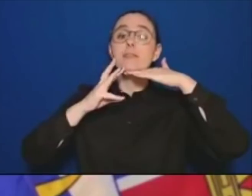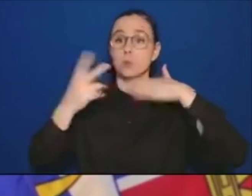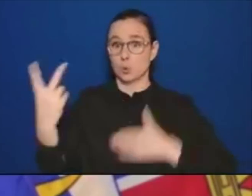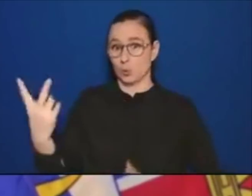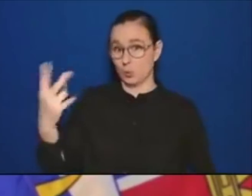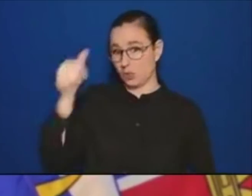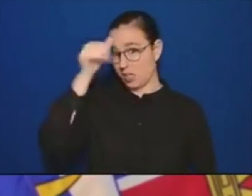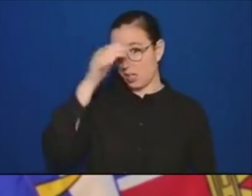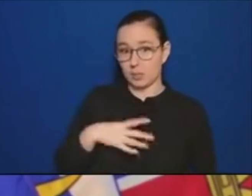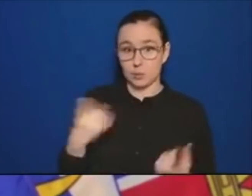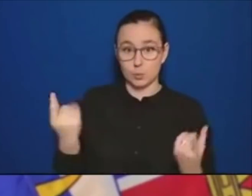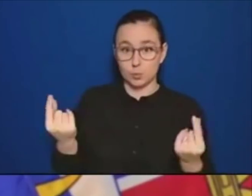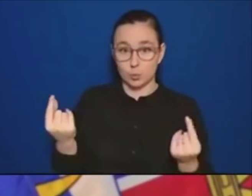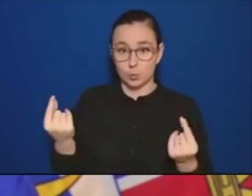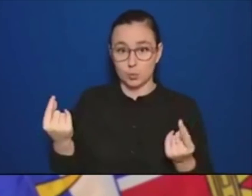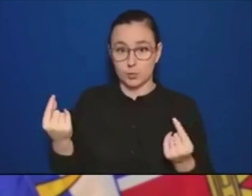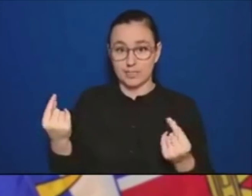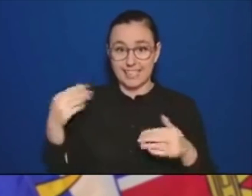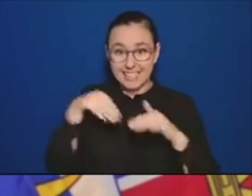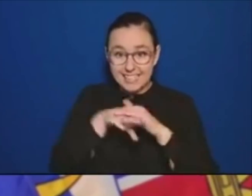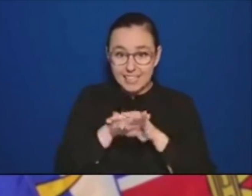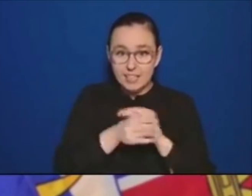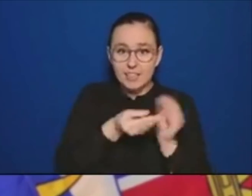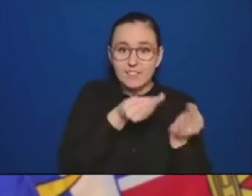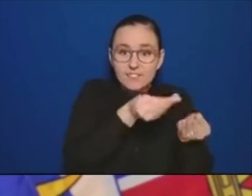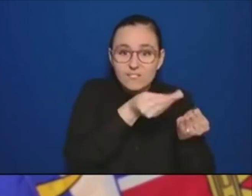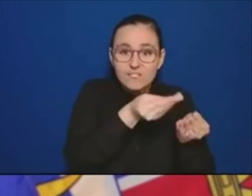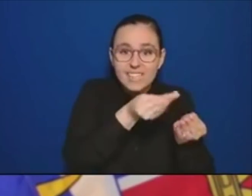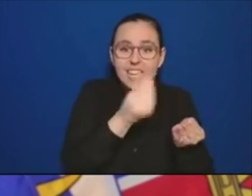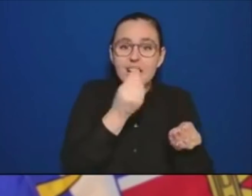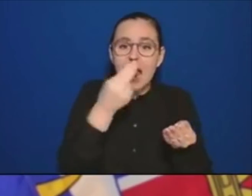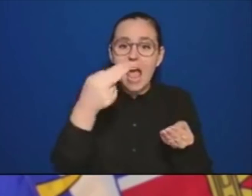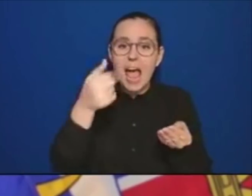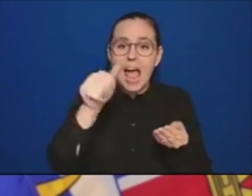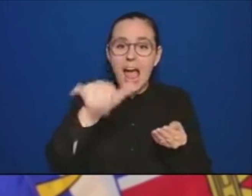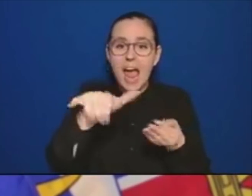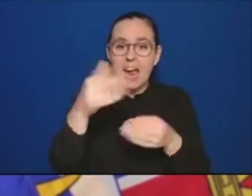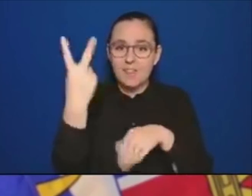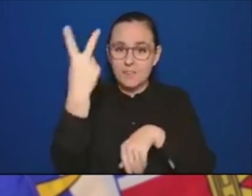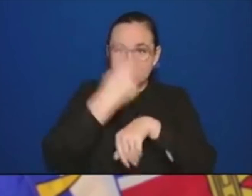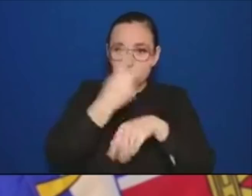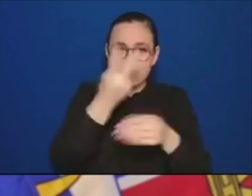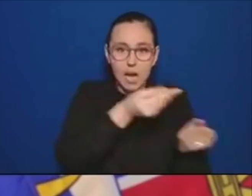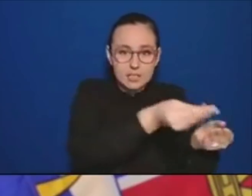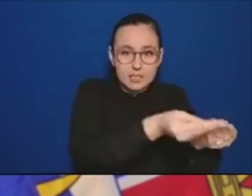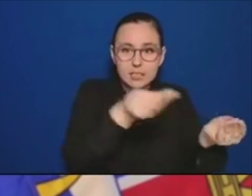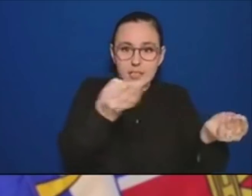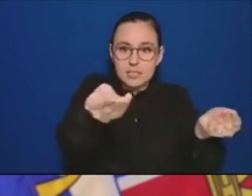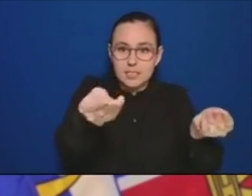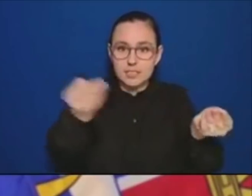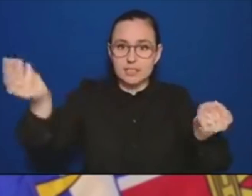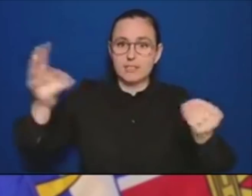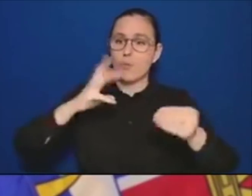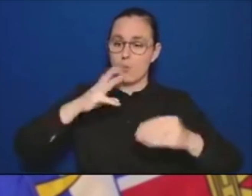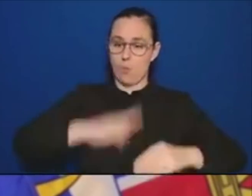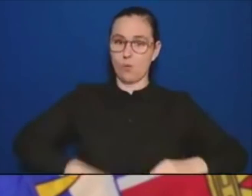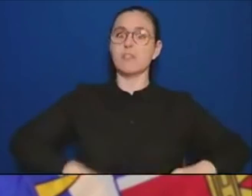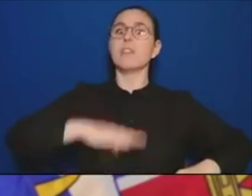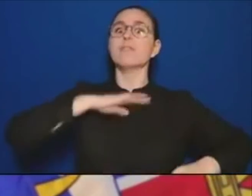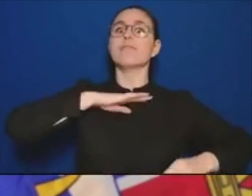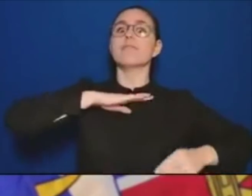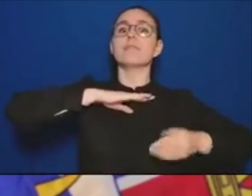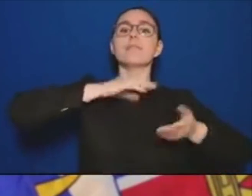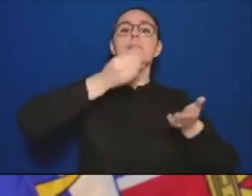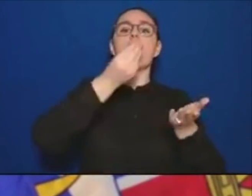those cows hay for 2 days while those cows were submerged in that water. And I have to say that